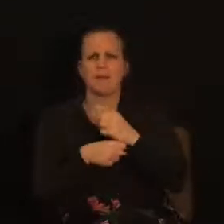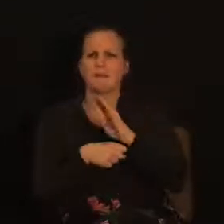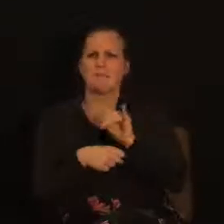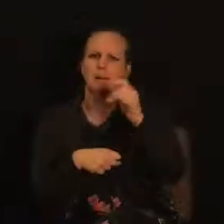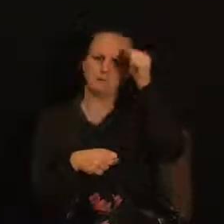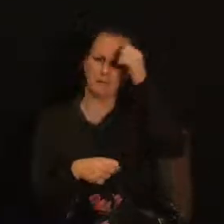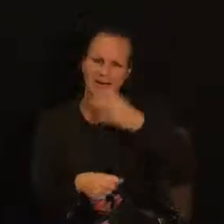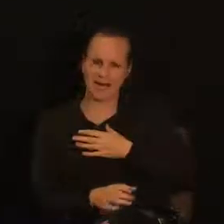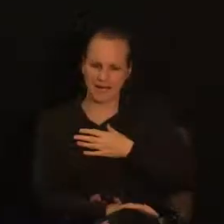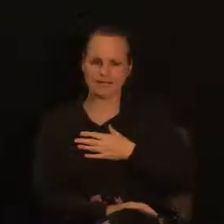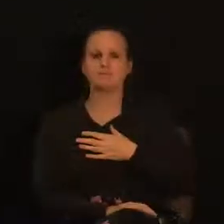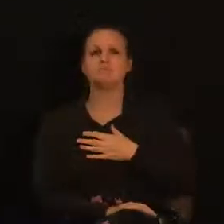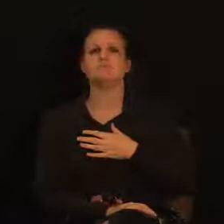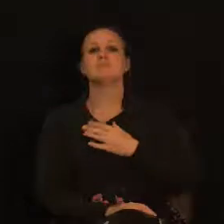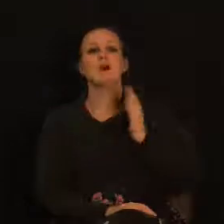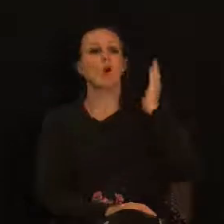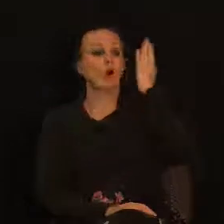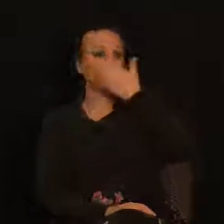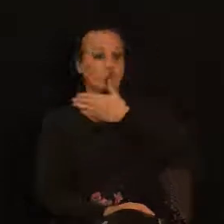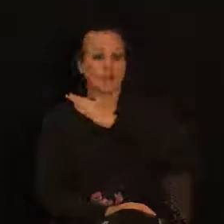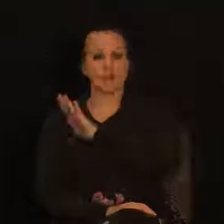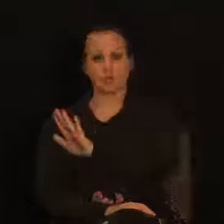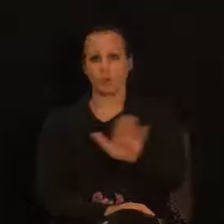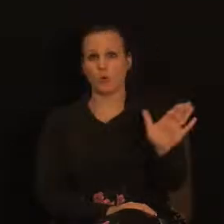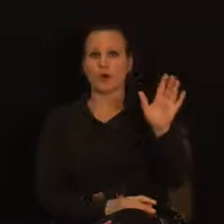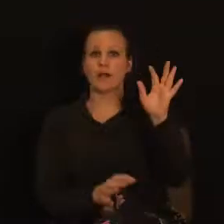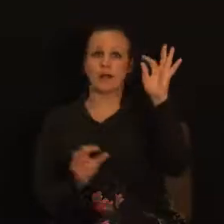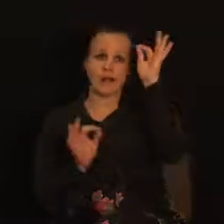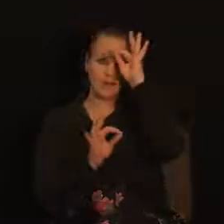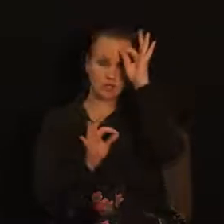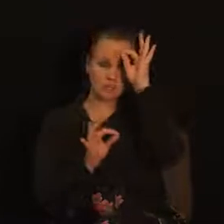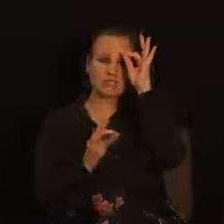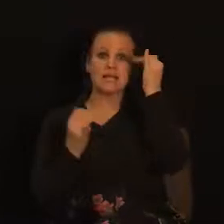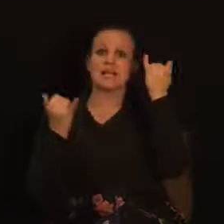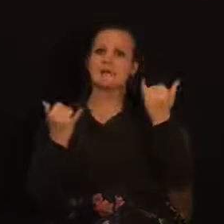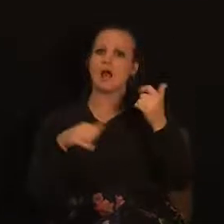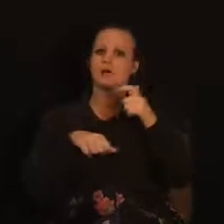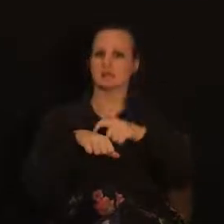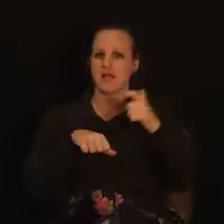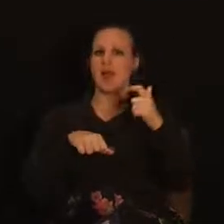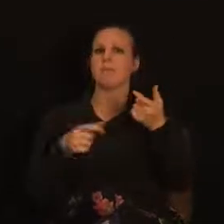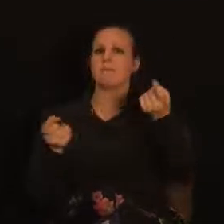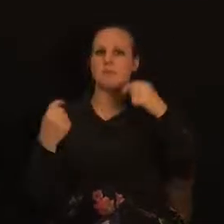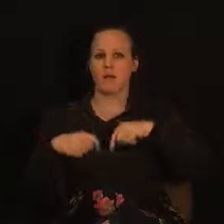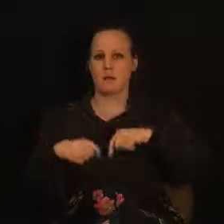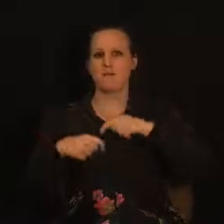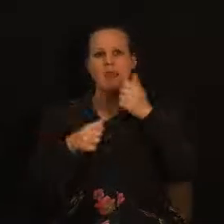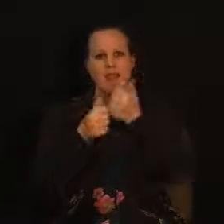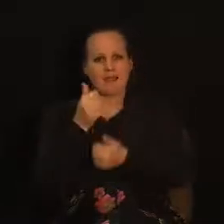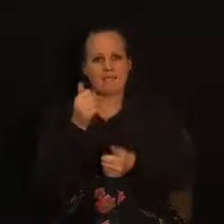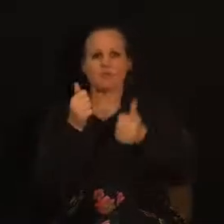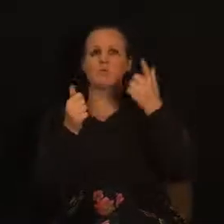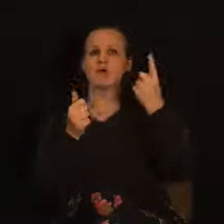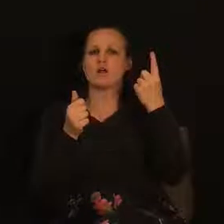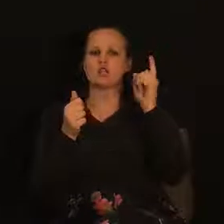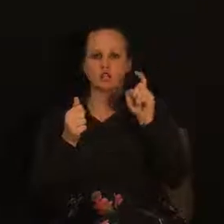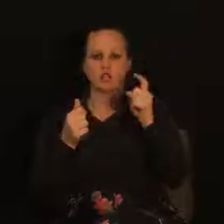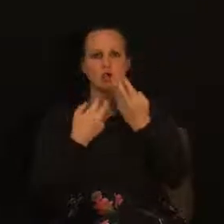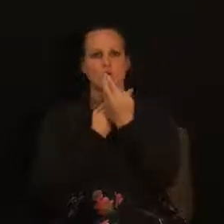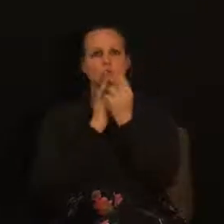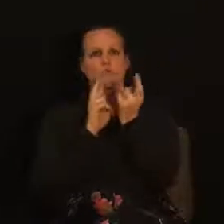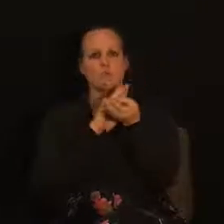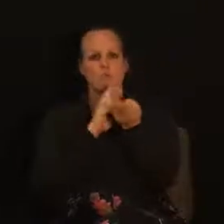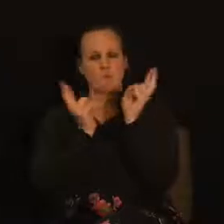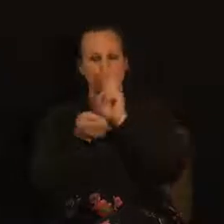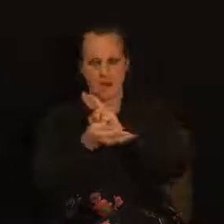ignorance, God is now declaring to men that all people everywhere should repent, because he has fixed a day in which he will judge the world